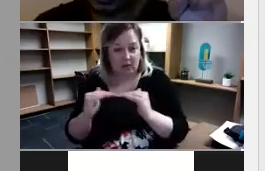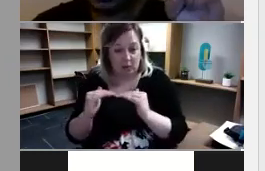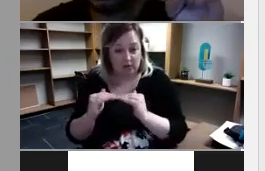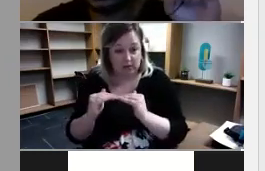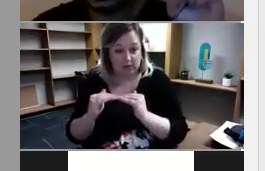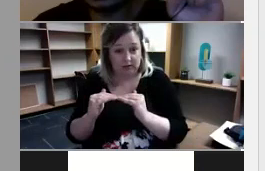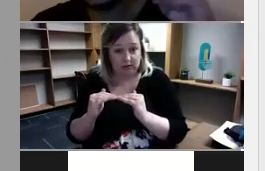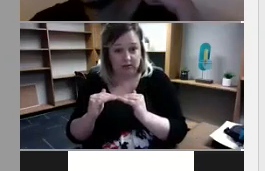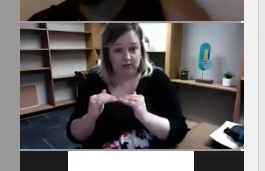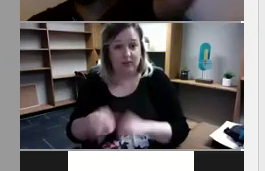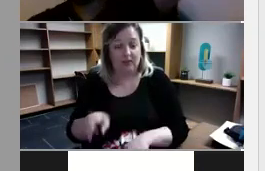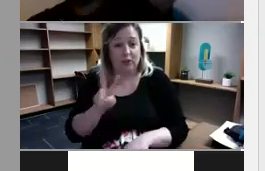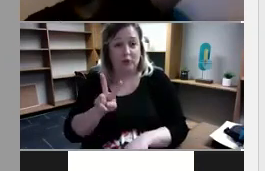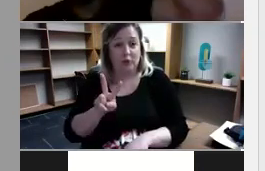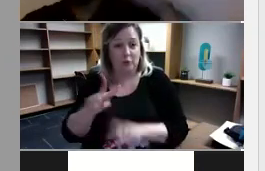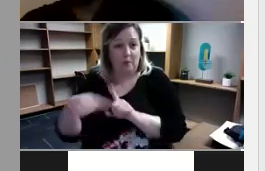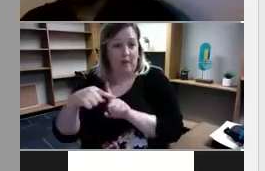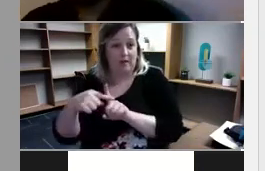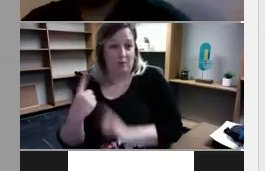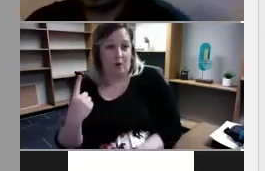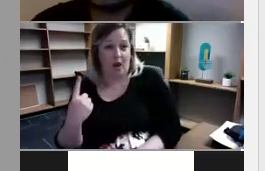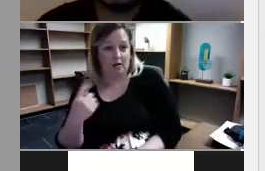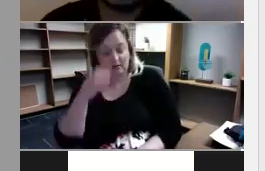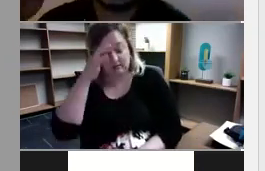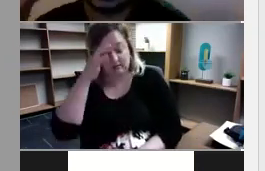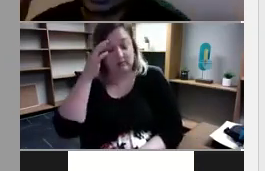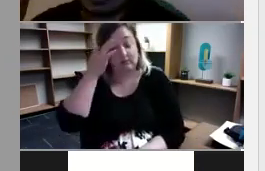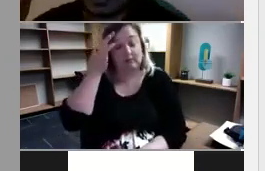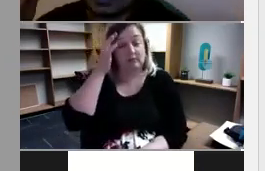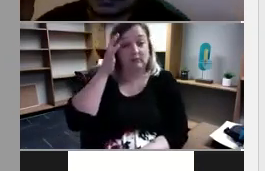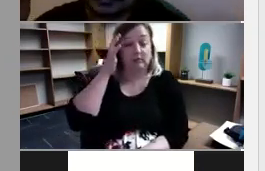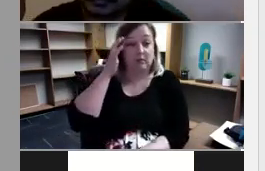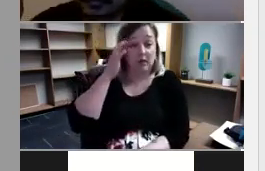Now, in this case, what condition applies?